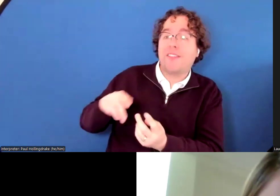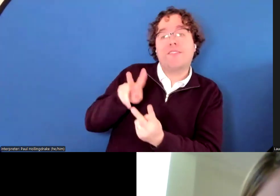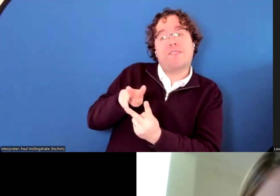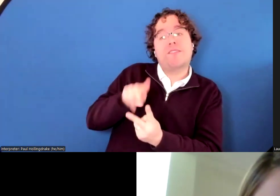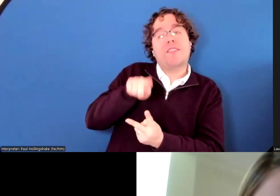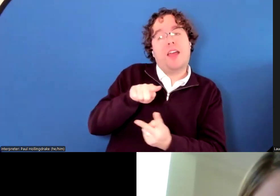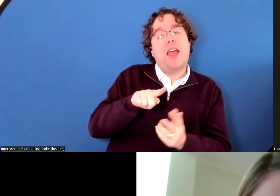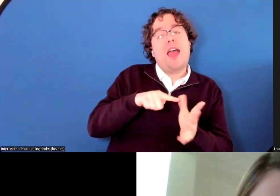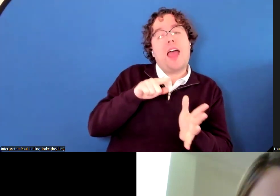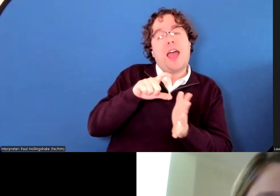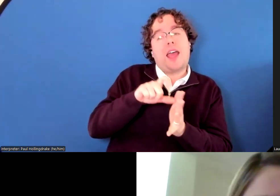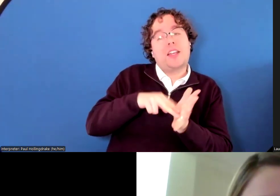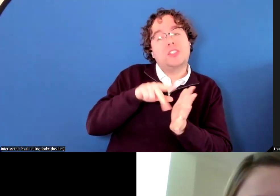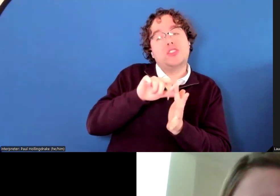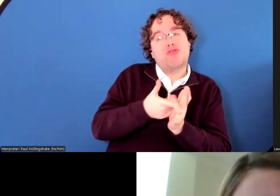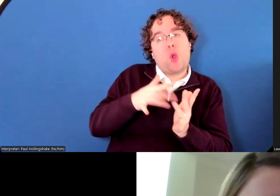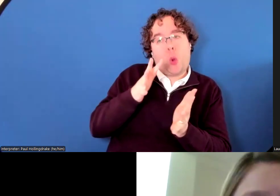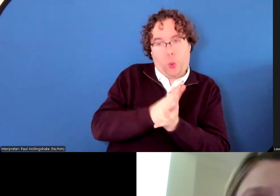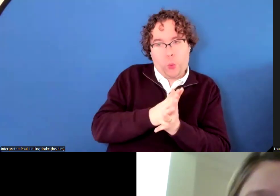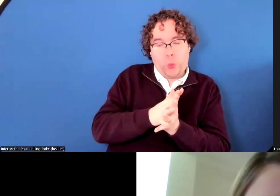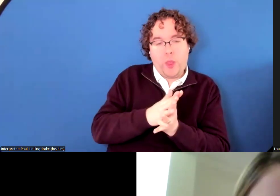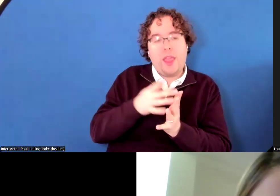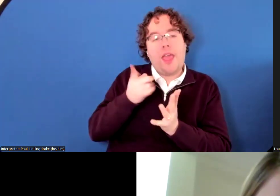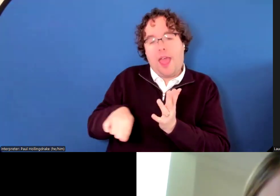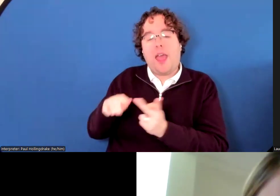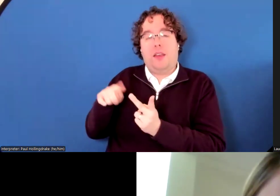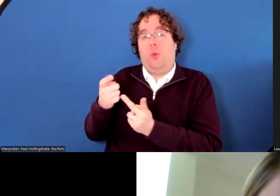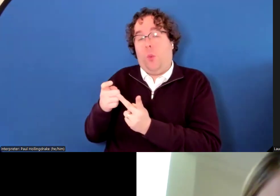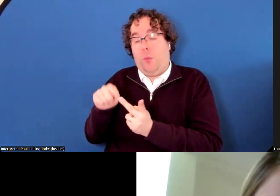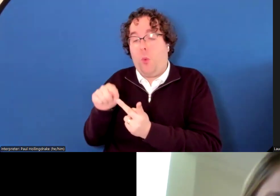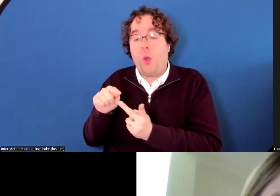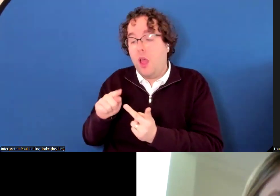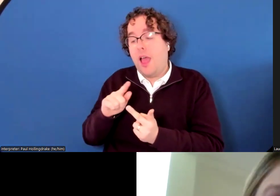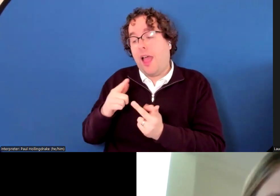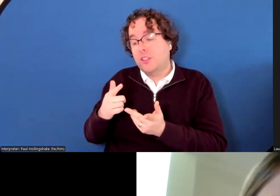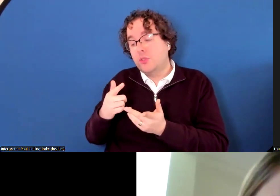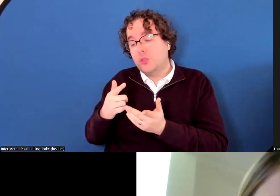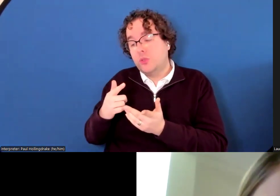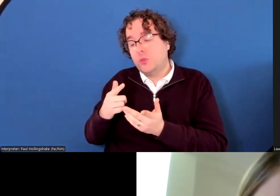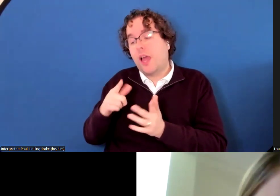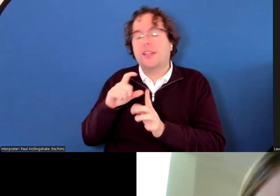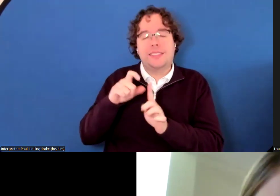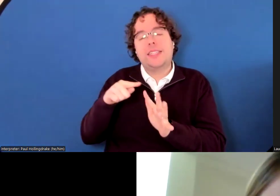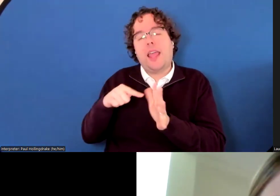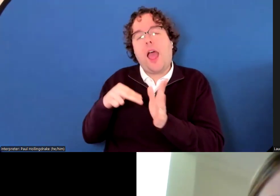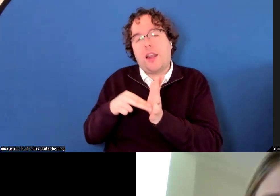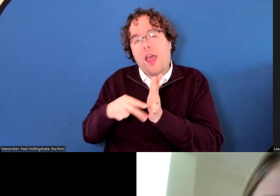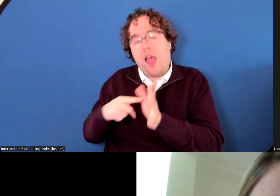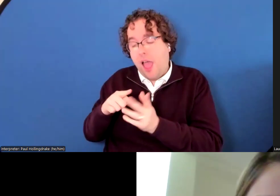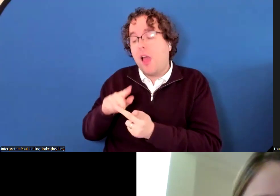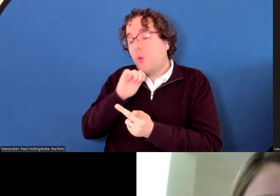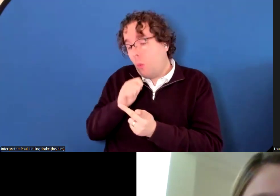on the fellowship and to share a little bit of the impact of the fellowship for them and share any tips that they might have for you